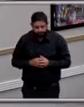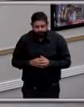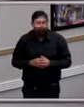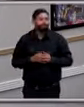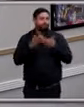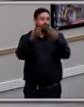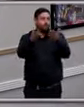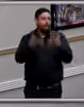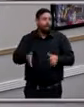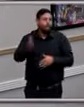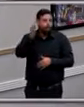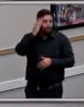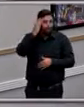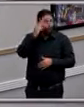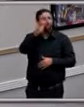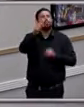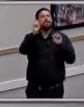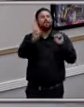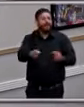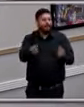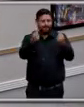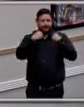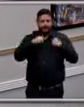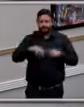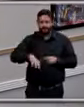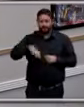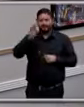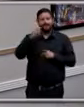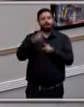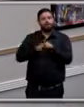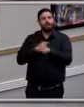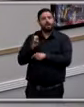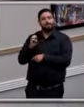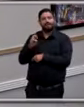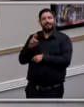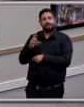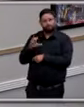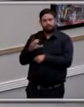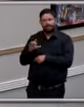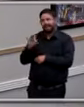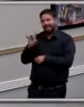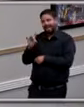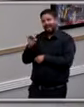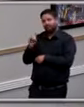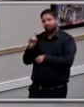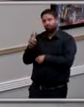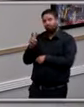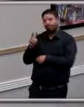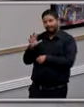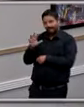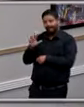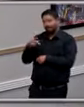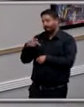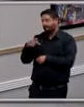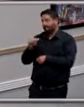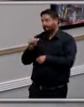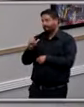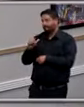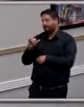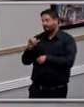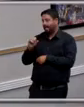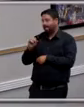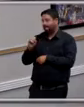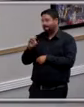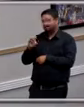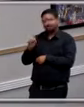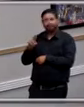heard already, you can come up and pick up the Chromebooks from the ERC. I believe that's 8205 Palisades Road, as Dr. Ball